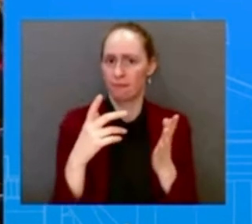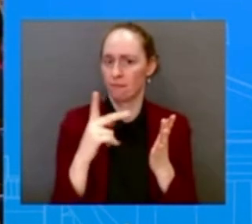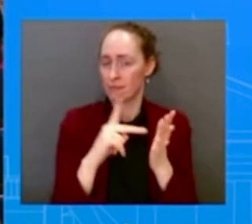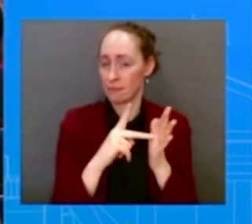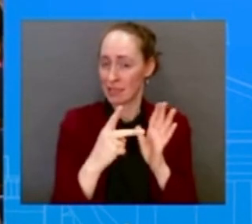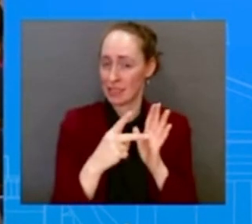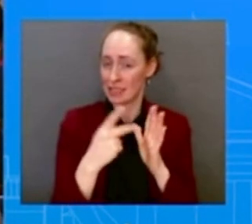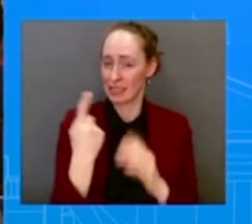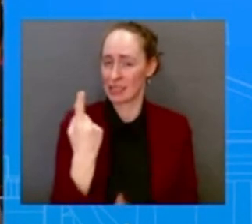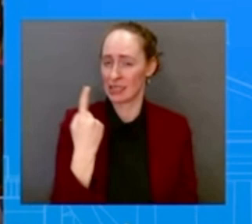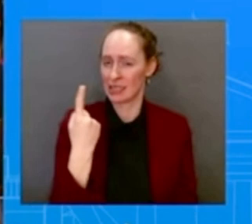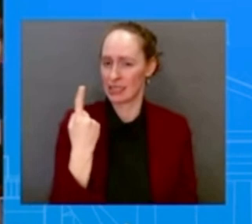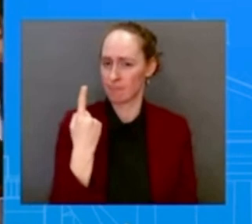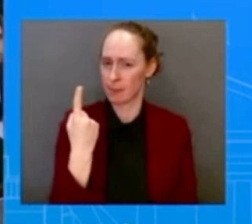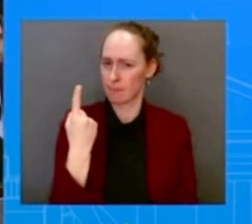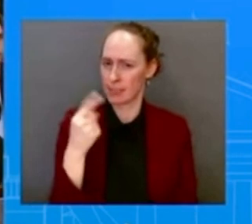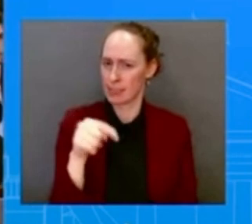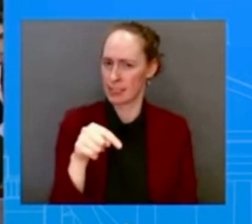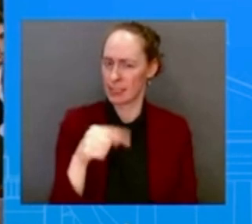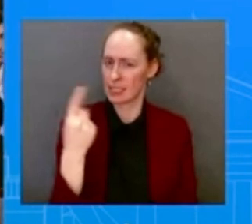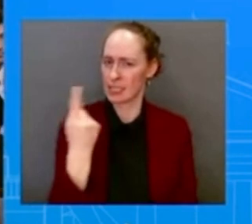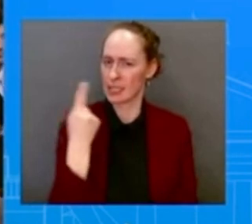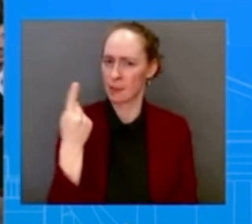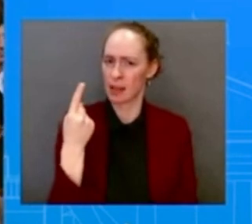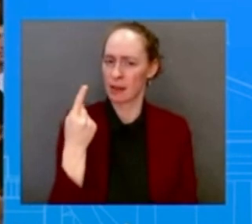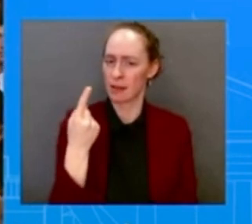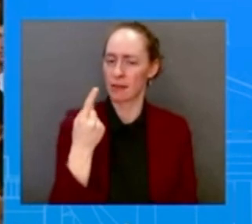which, the height at which